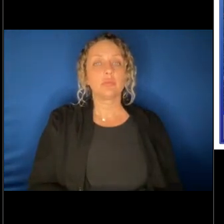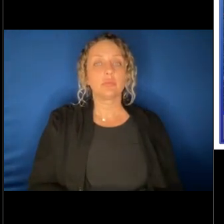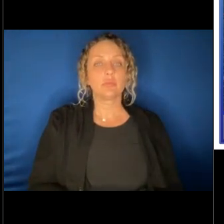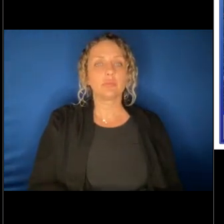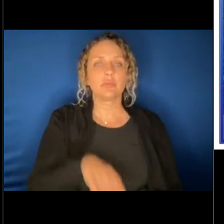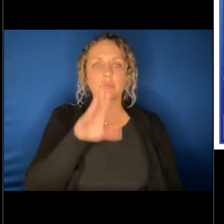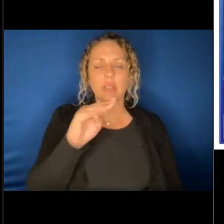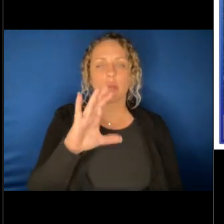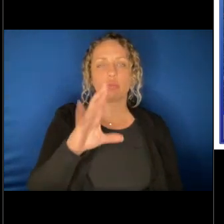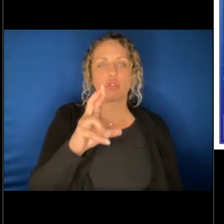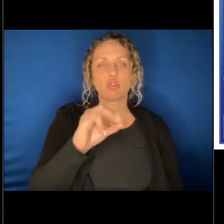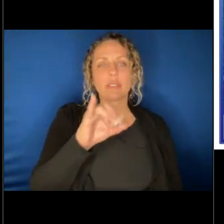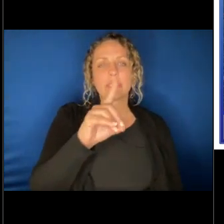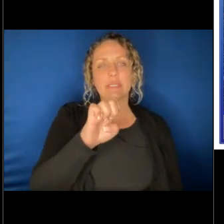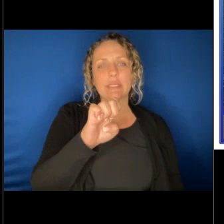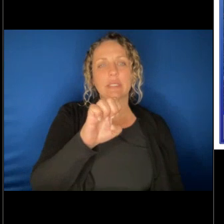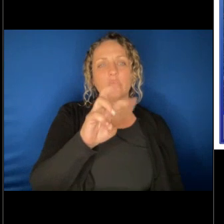Christy Ward,